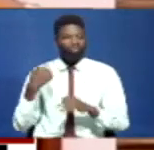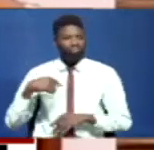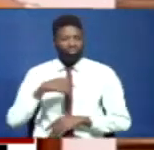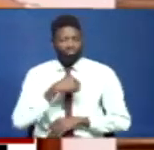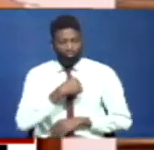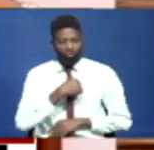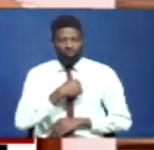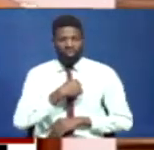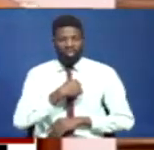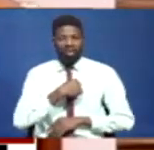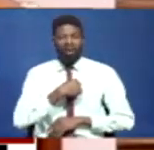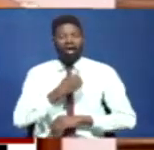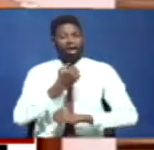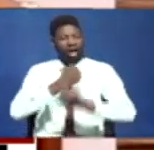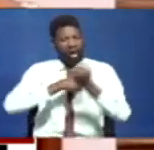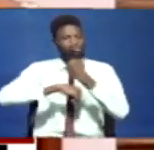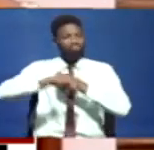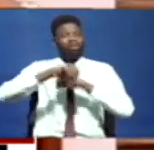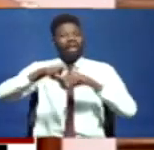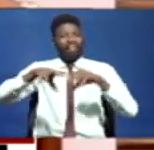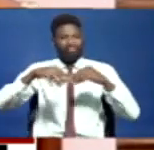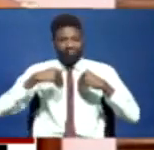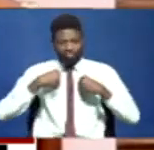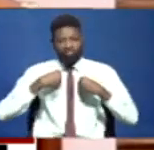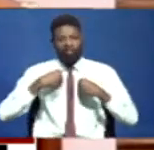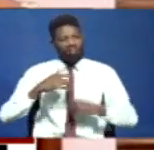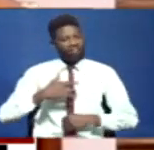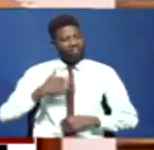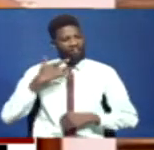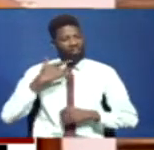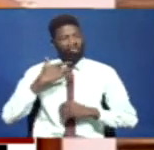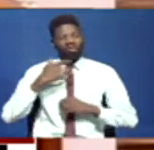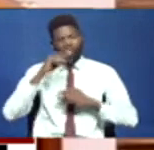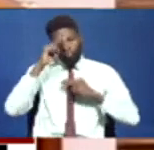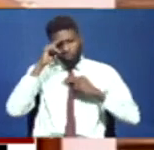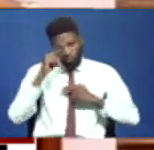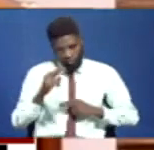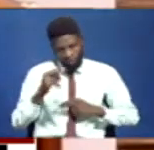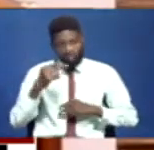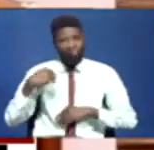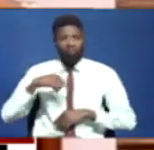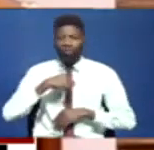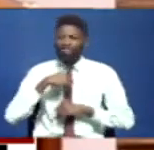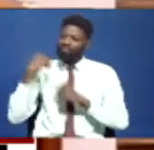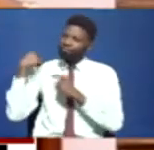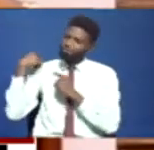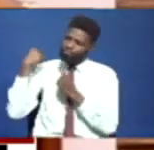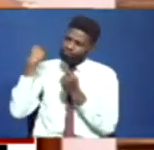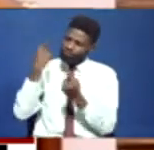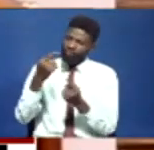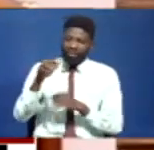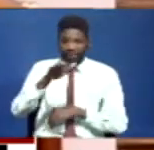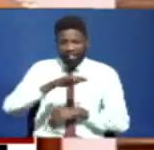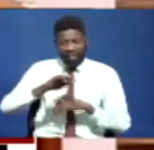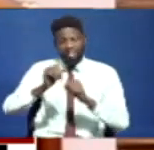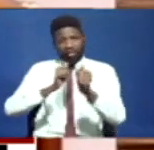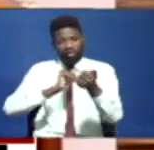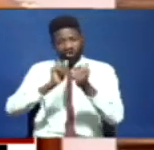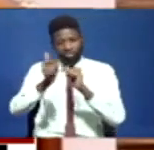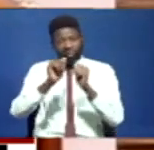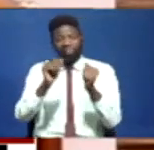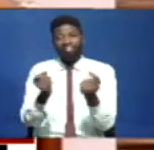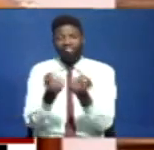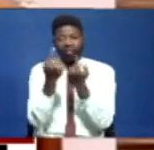we take up with great honor. We have come a long way as far as broadcasting or sporting events is